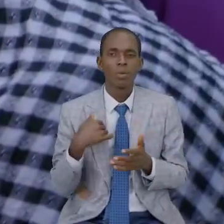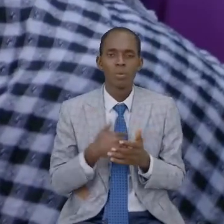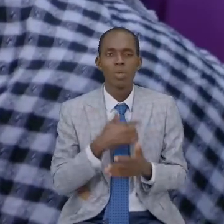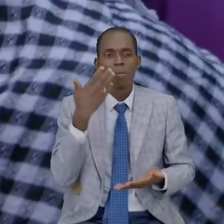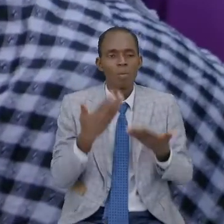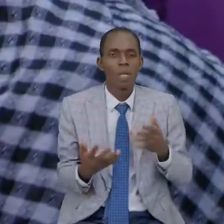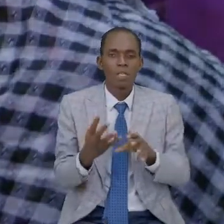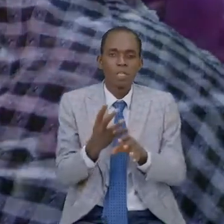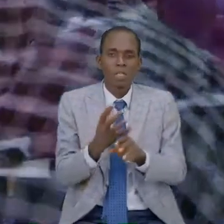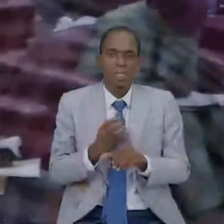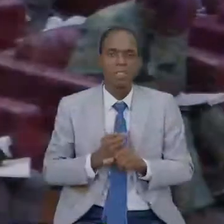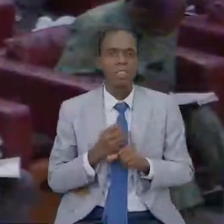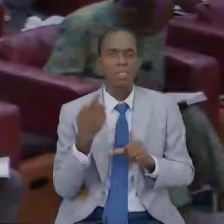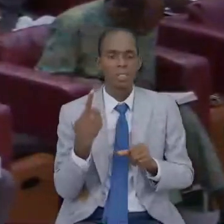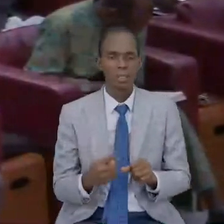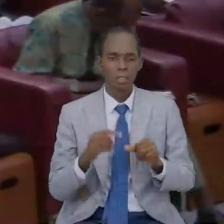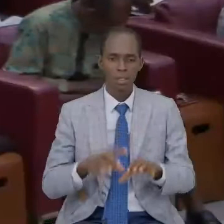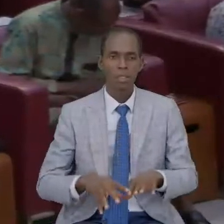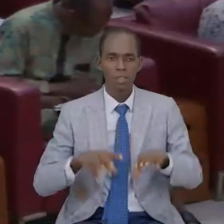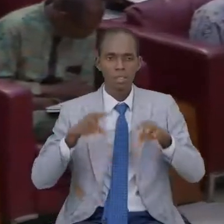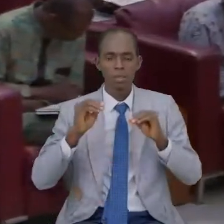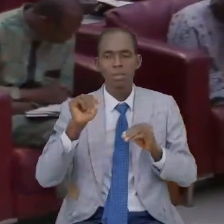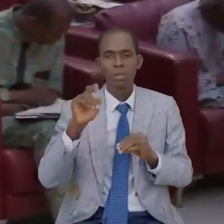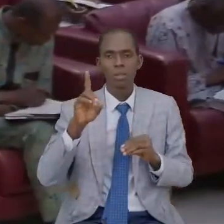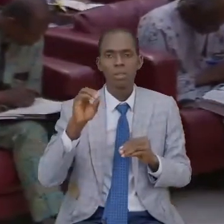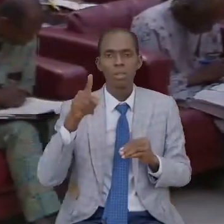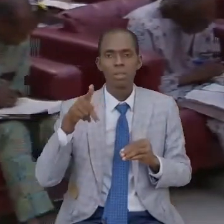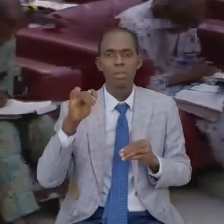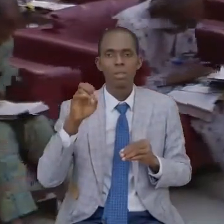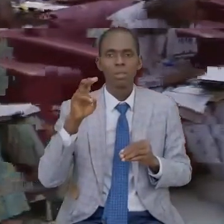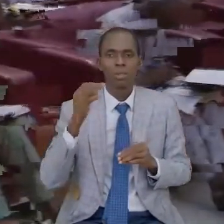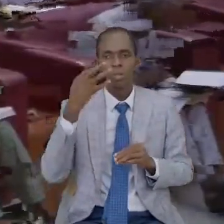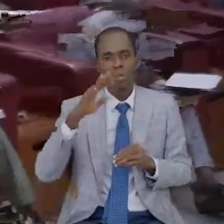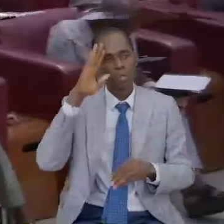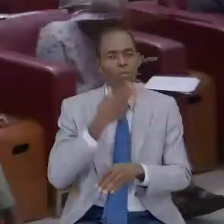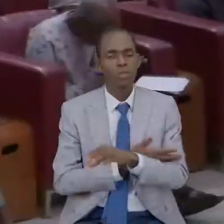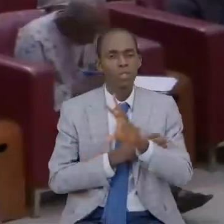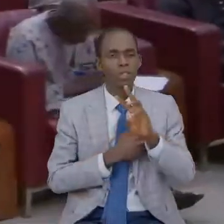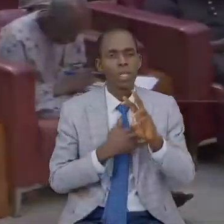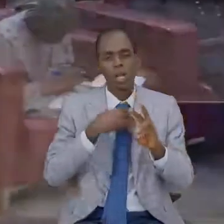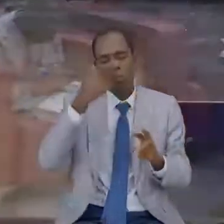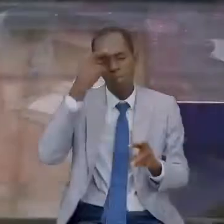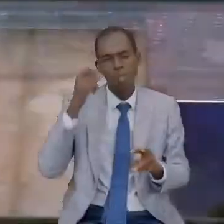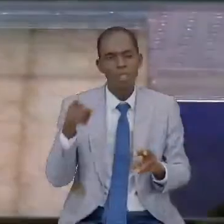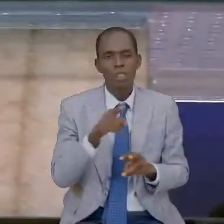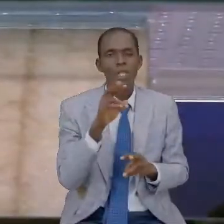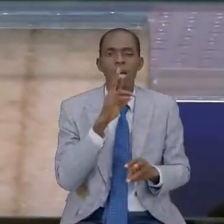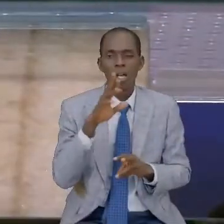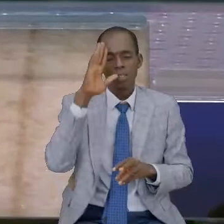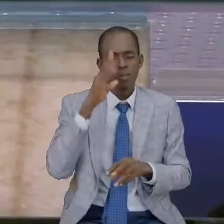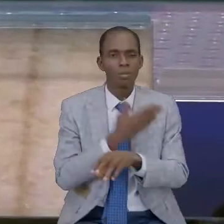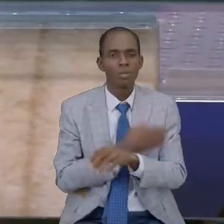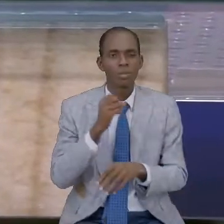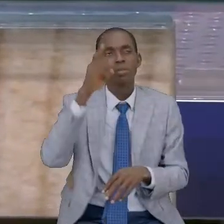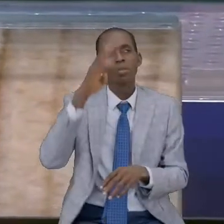that we might receive the adoption of sons. Look at verse 6. In verse 6, and because we are sons, God has